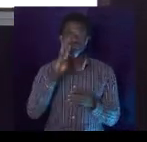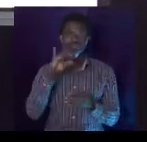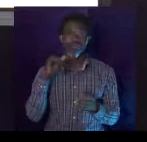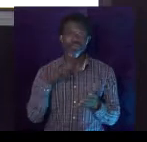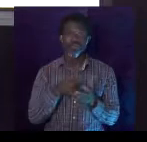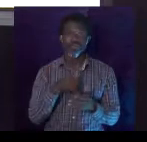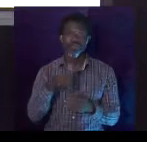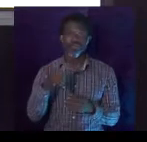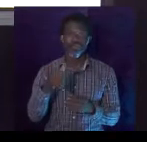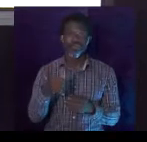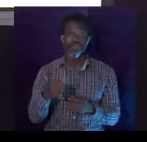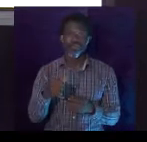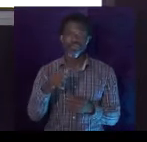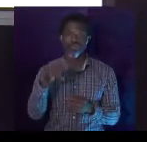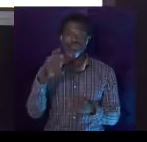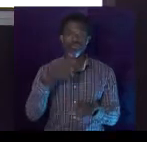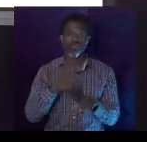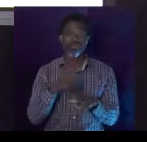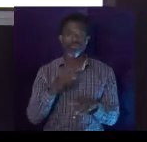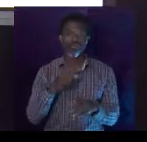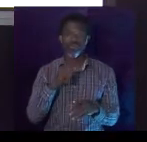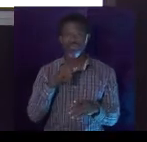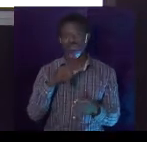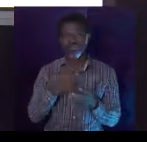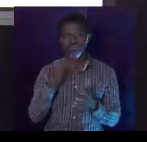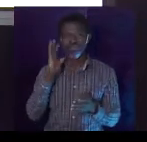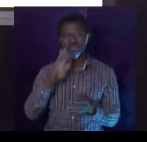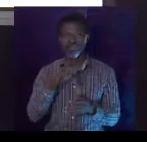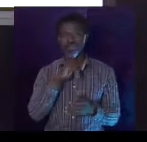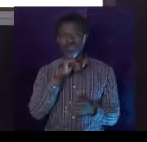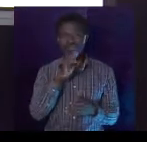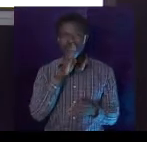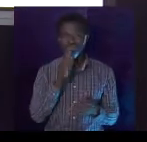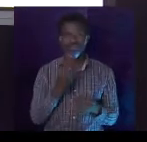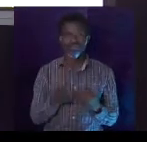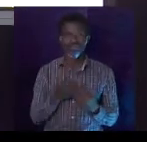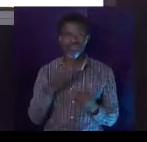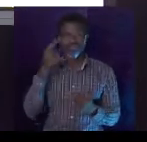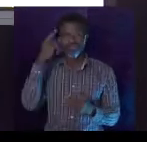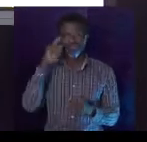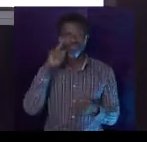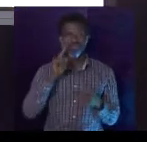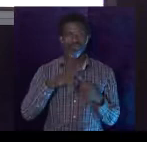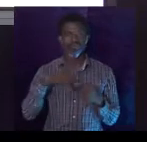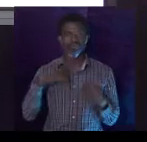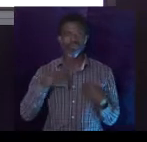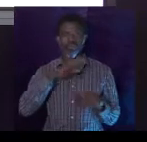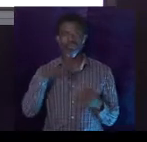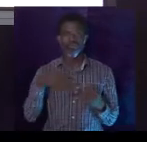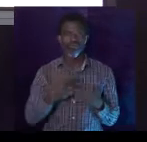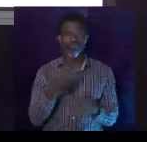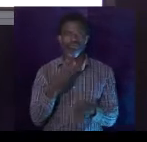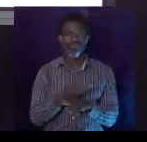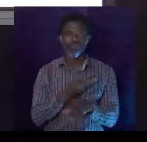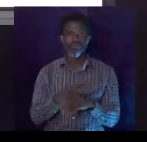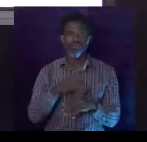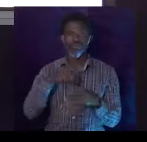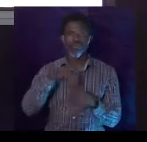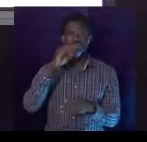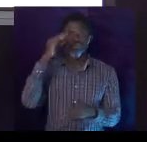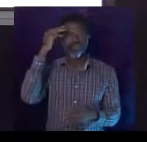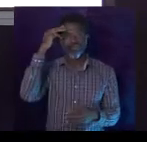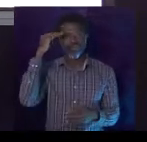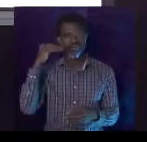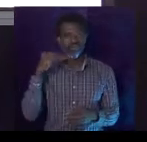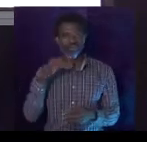twice. Now, it's not going to be easy for you to put the multiplication table or the squares table of all numbers in your head. But Uncle Agbaje will teach you a